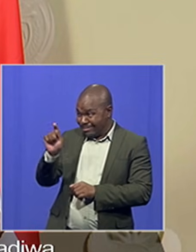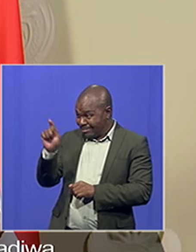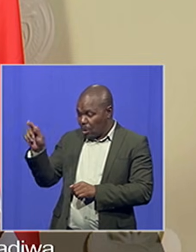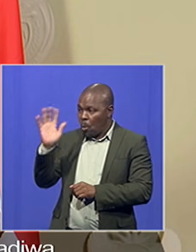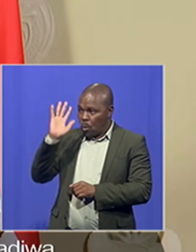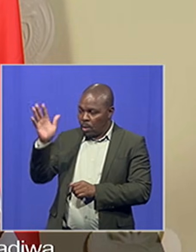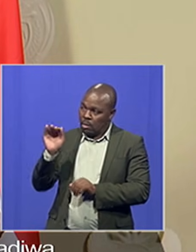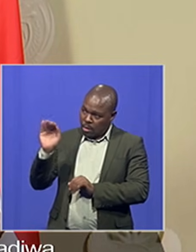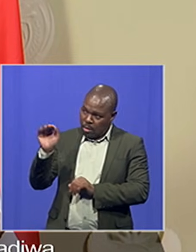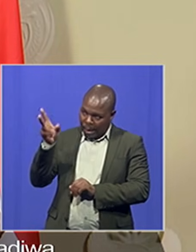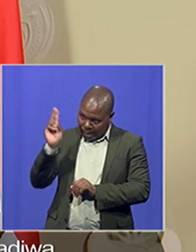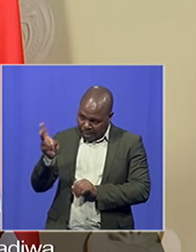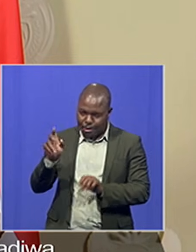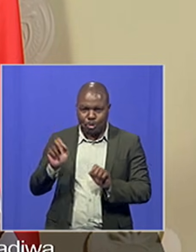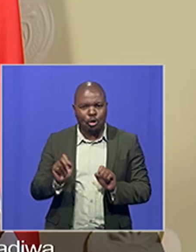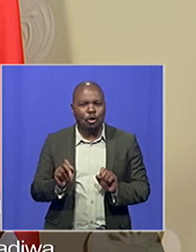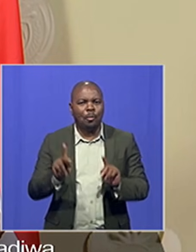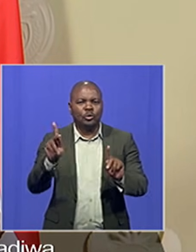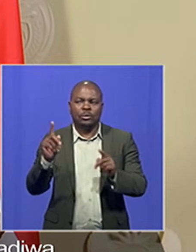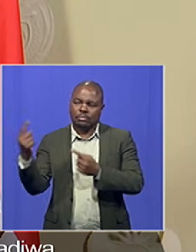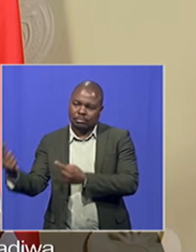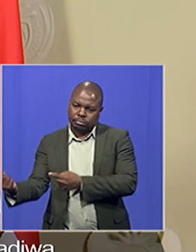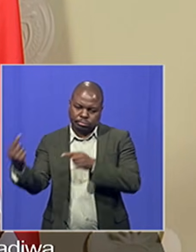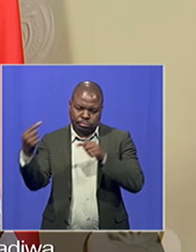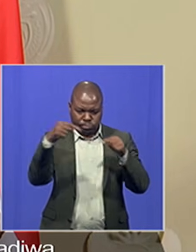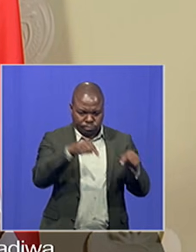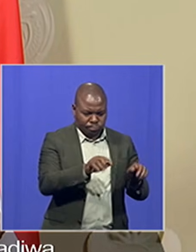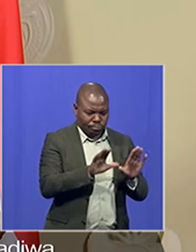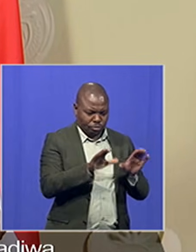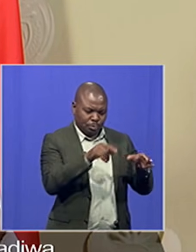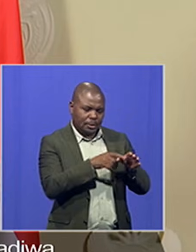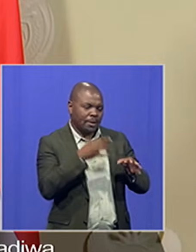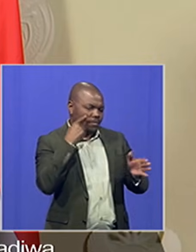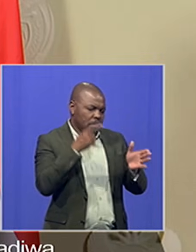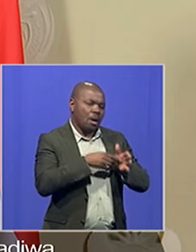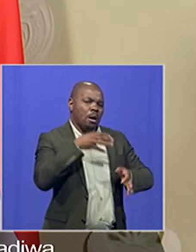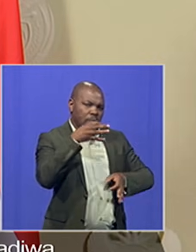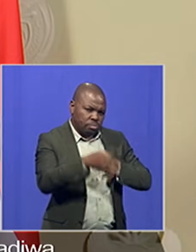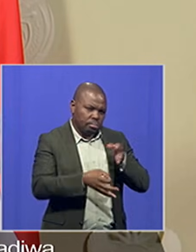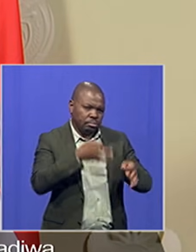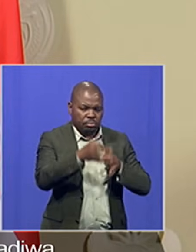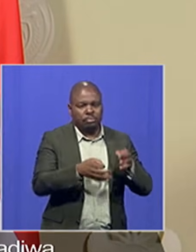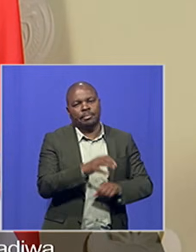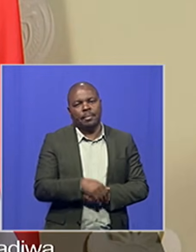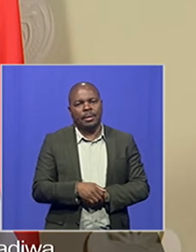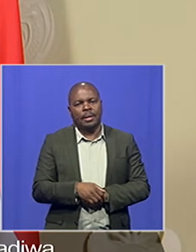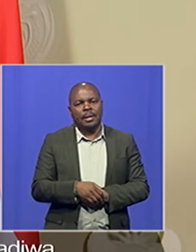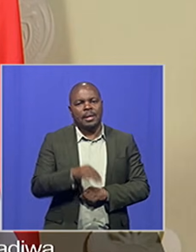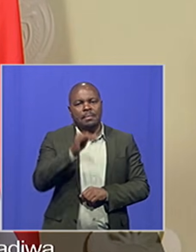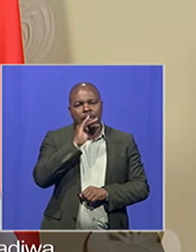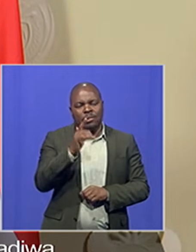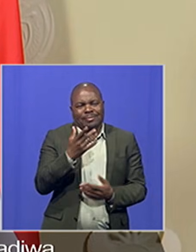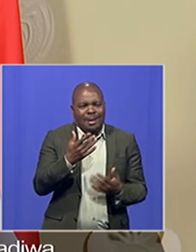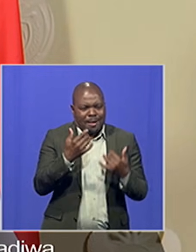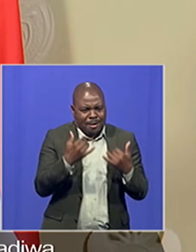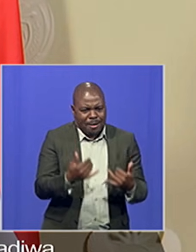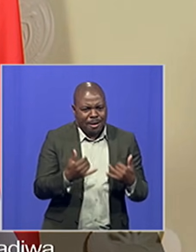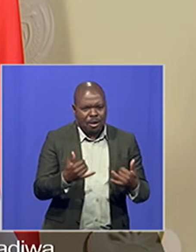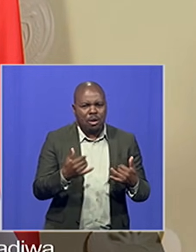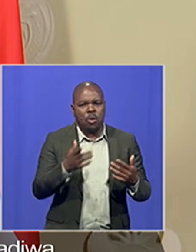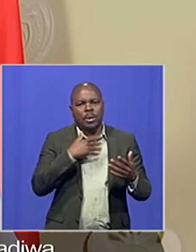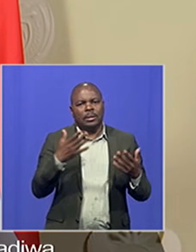to be given a chance to return to the commission and give that evidence. So it's not going to be helpful to